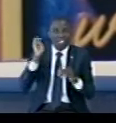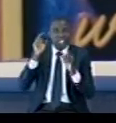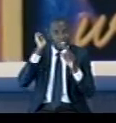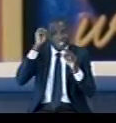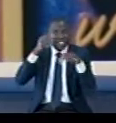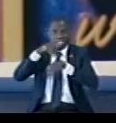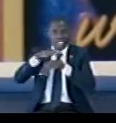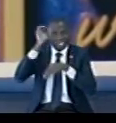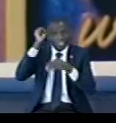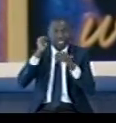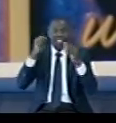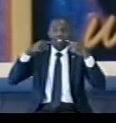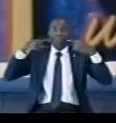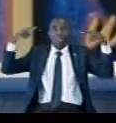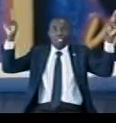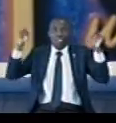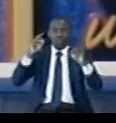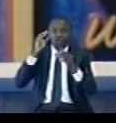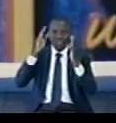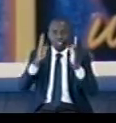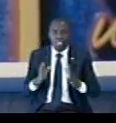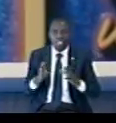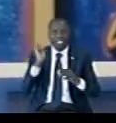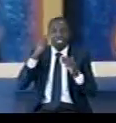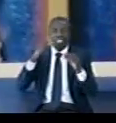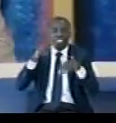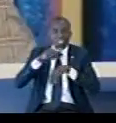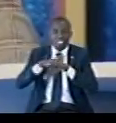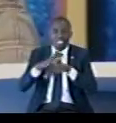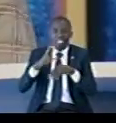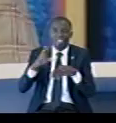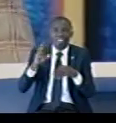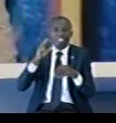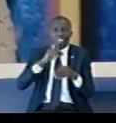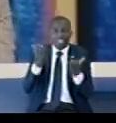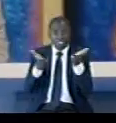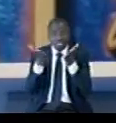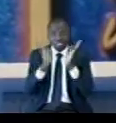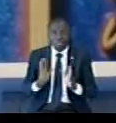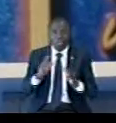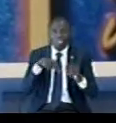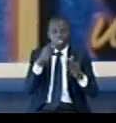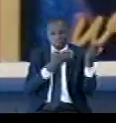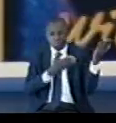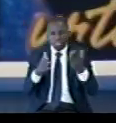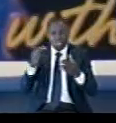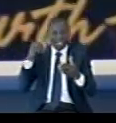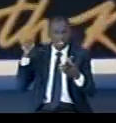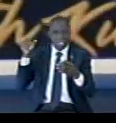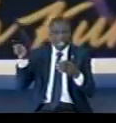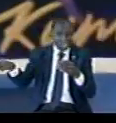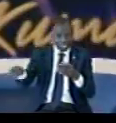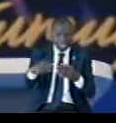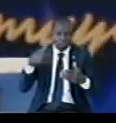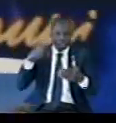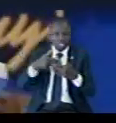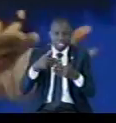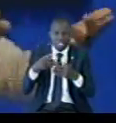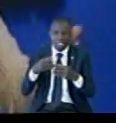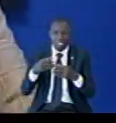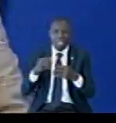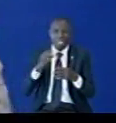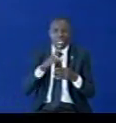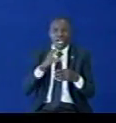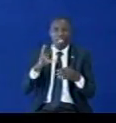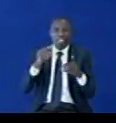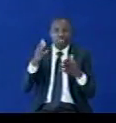proclaimer. He sends the herald. And he says, bring them near and tell them. They want salvation.